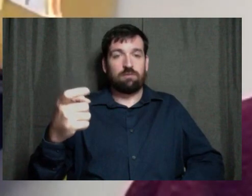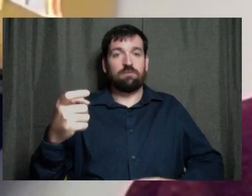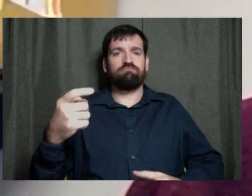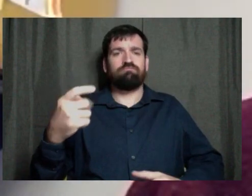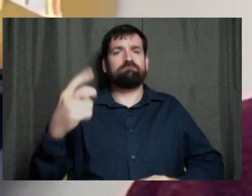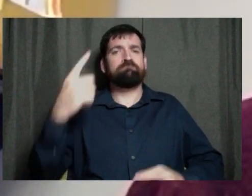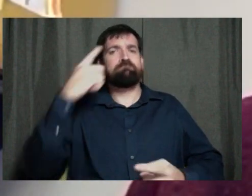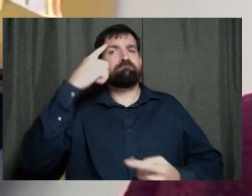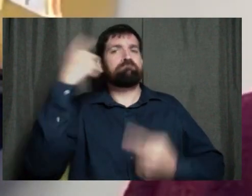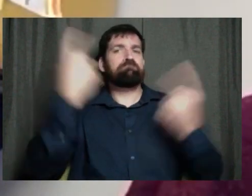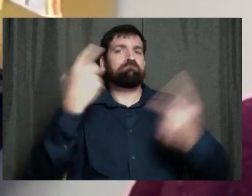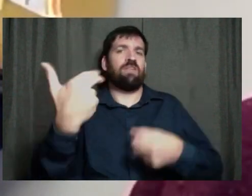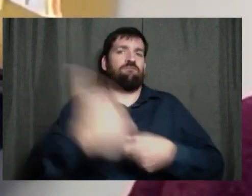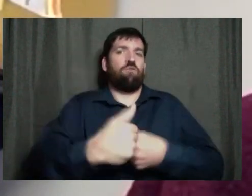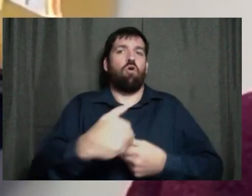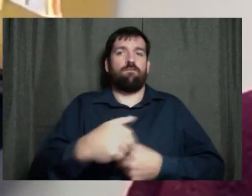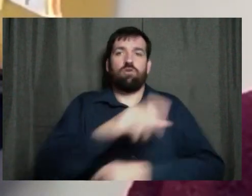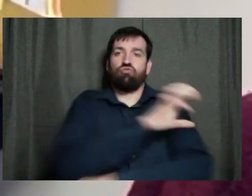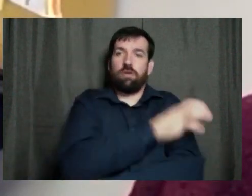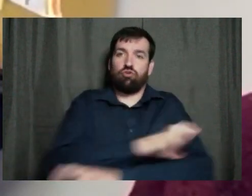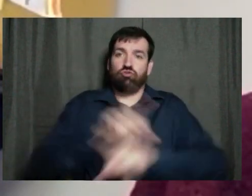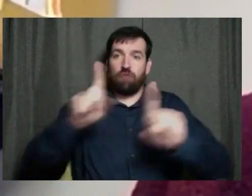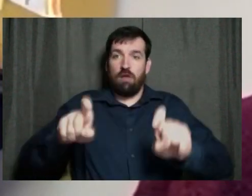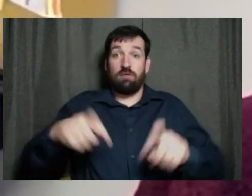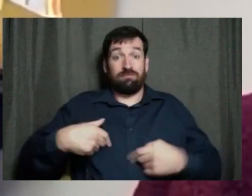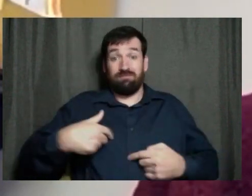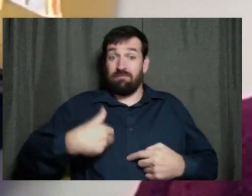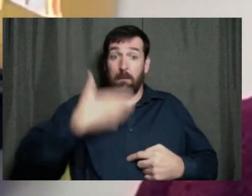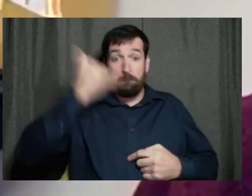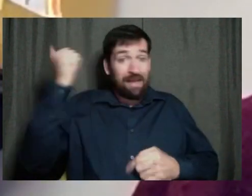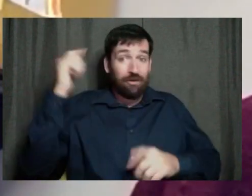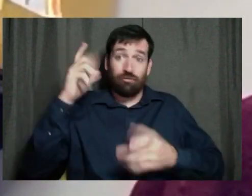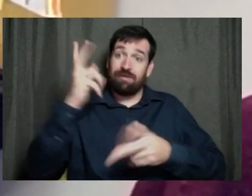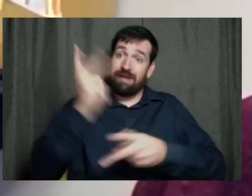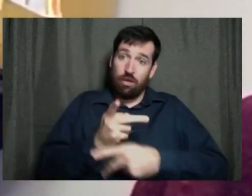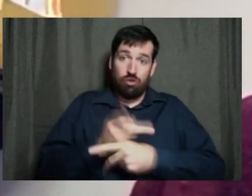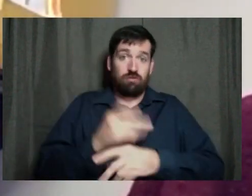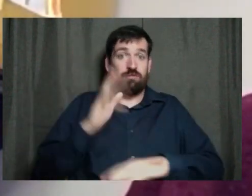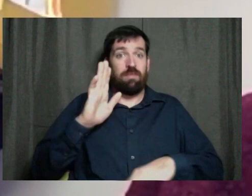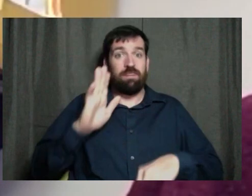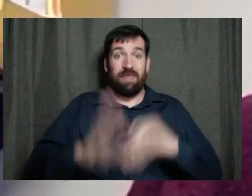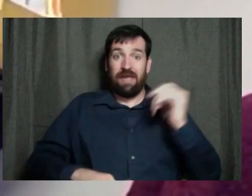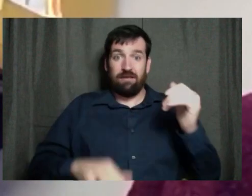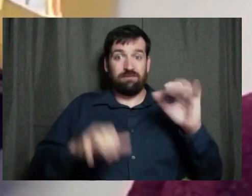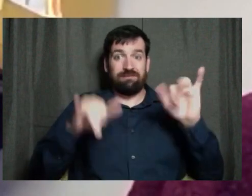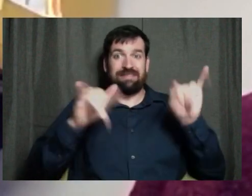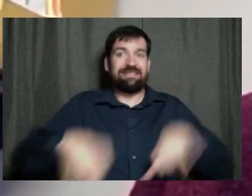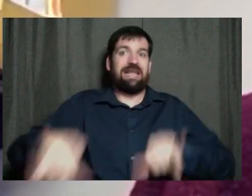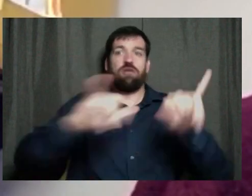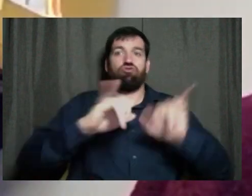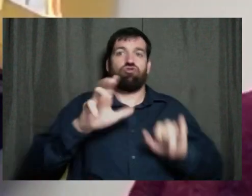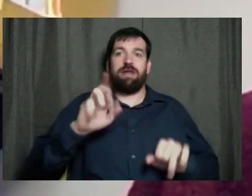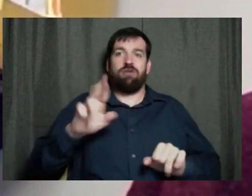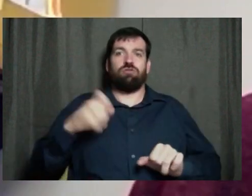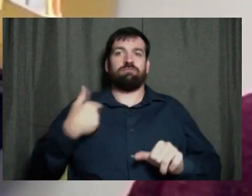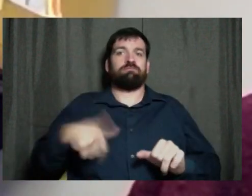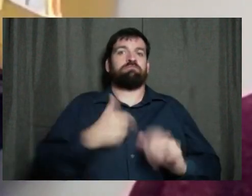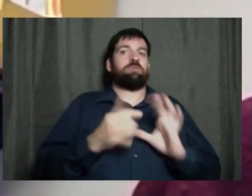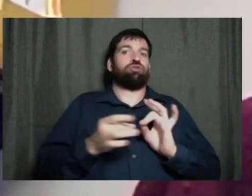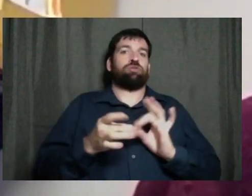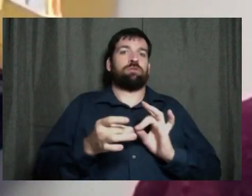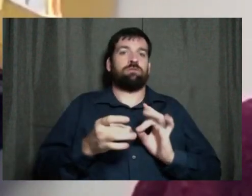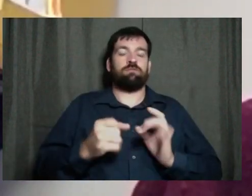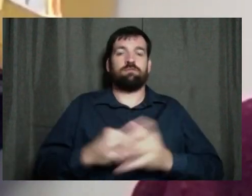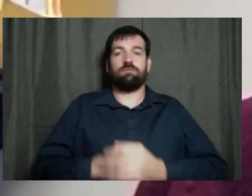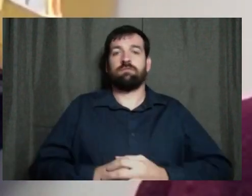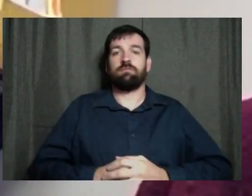participating in a clinical trial. I got better care than I would have gotten with the standard of care. As we were mentioning in